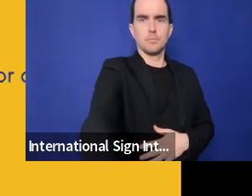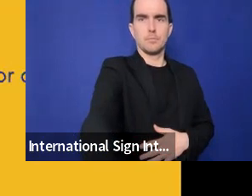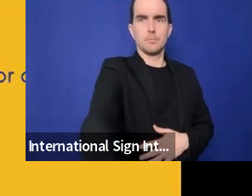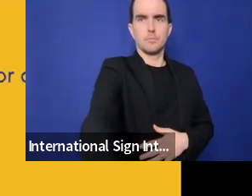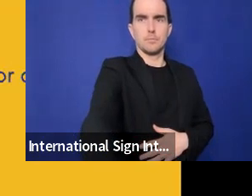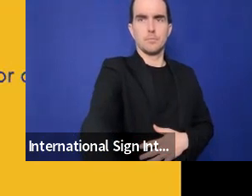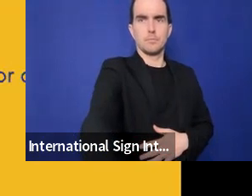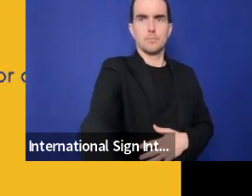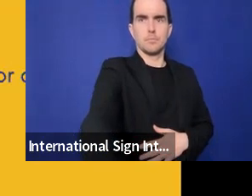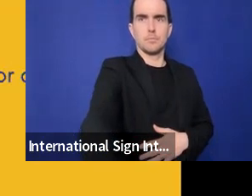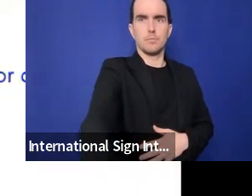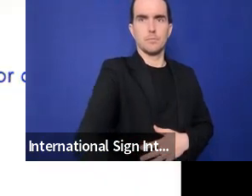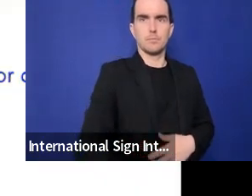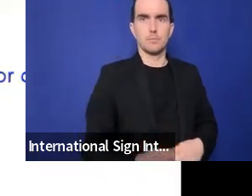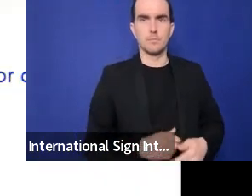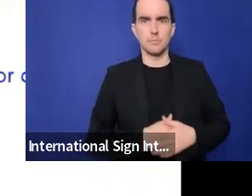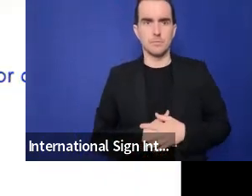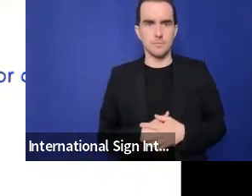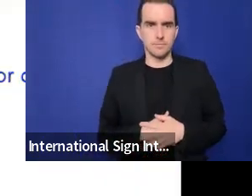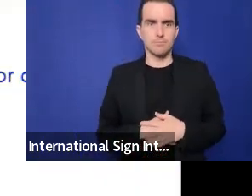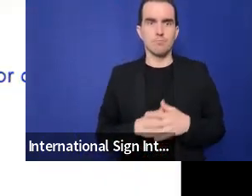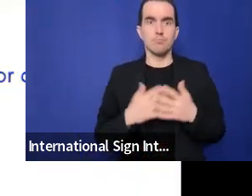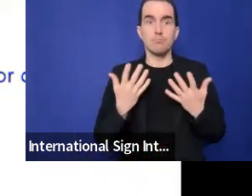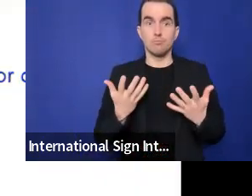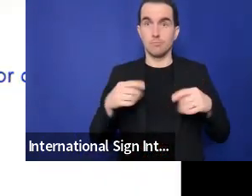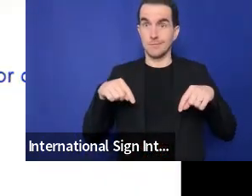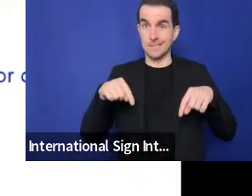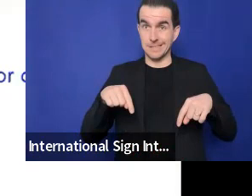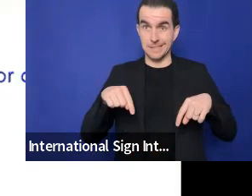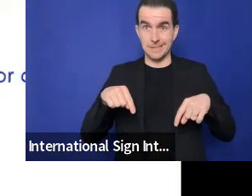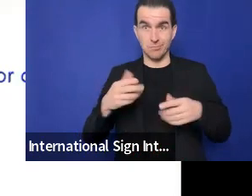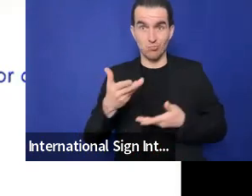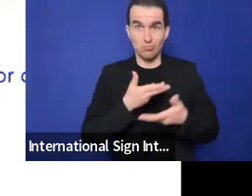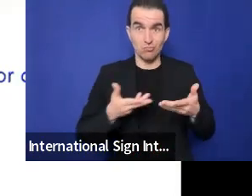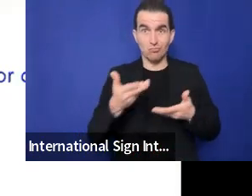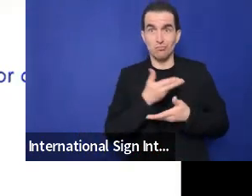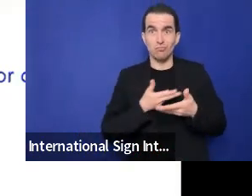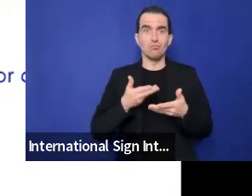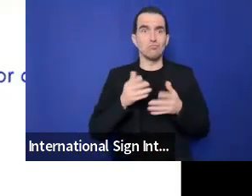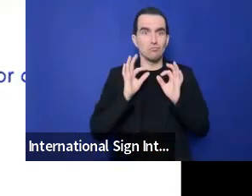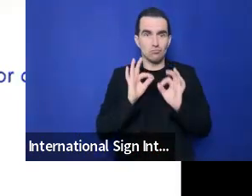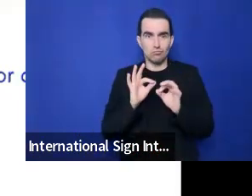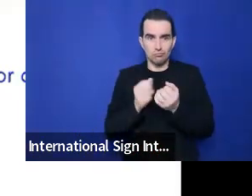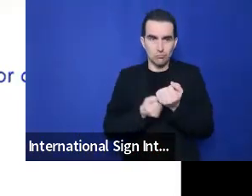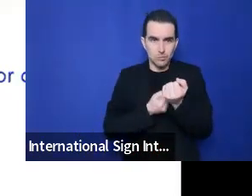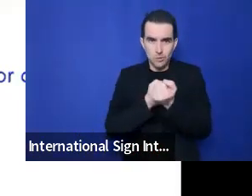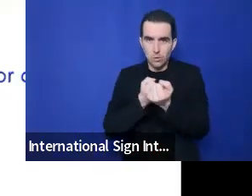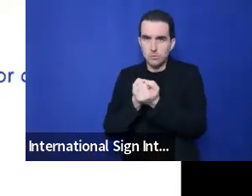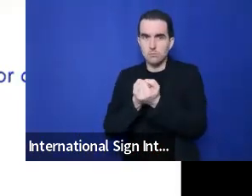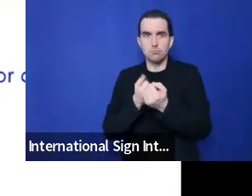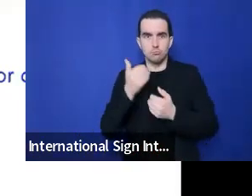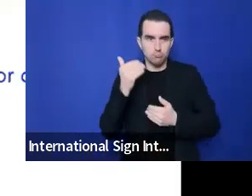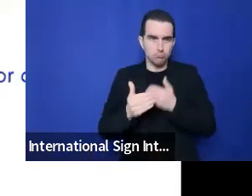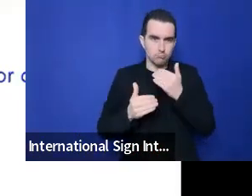Can we move to the next slide? Yes. So we have sign language interpretation, as you have seen,